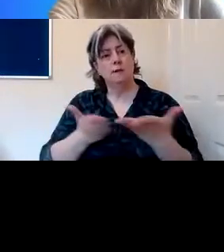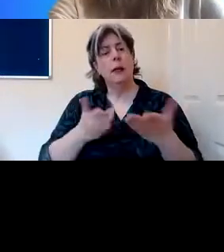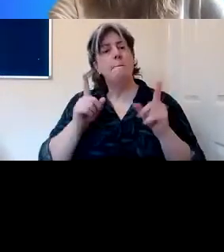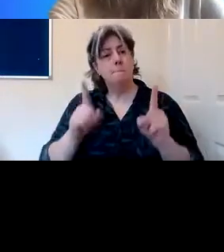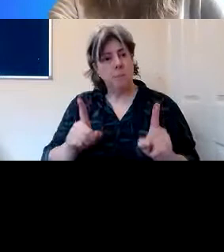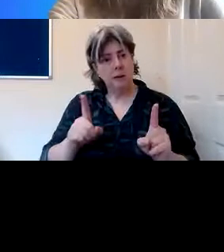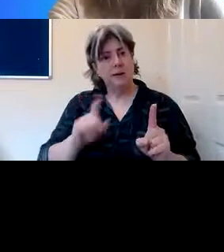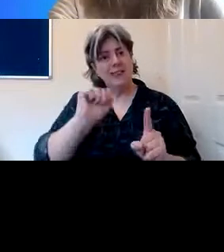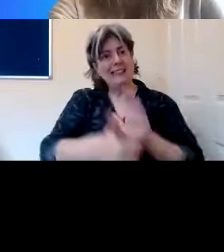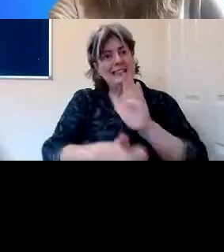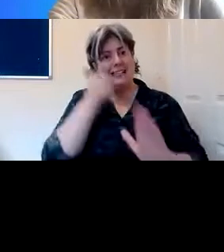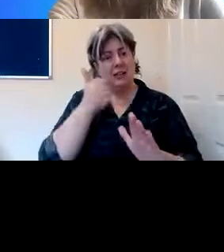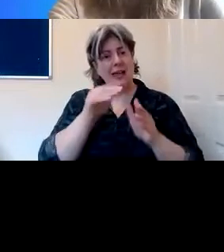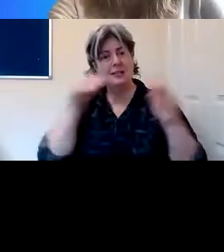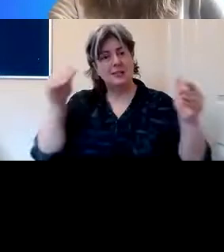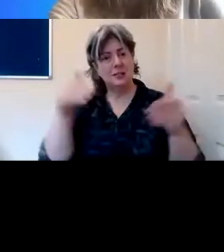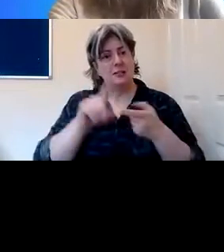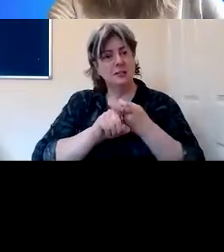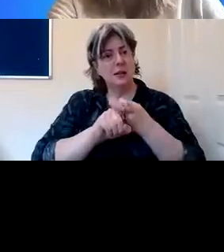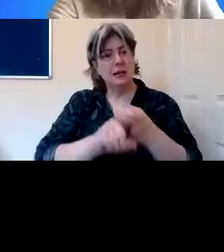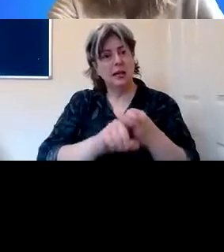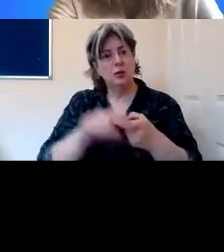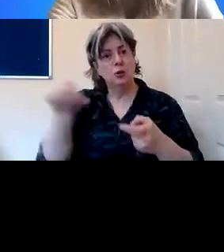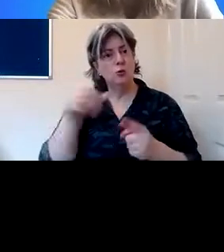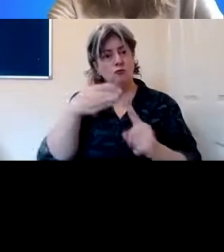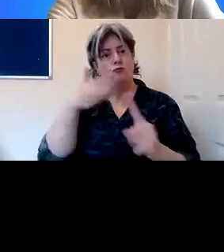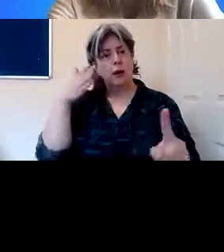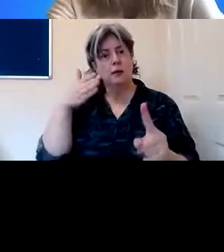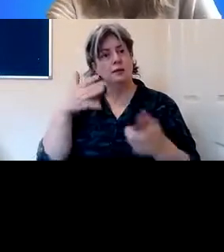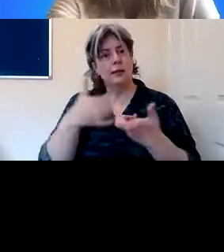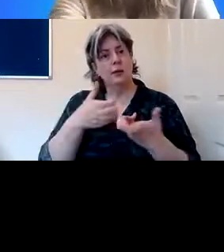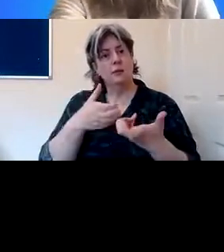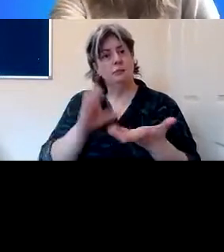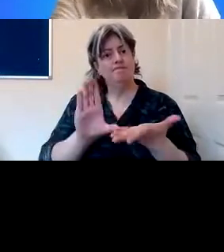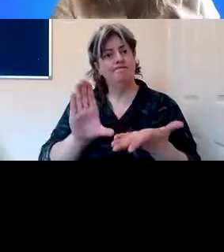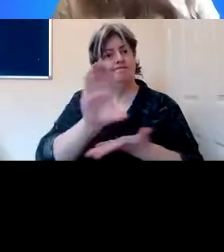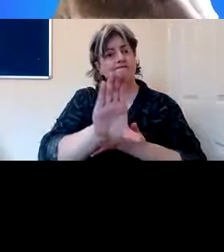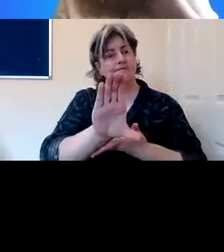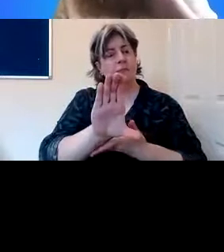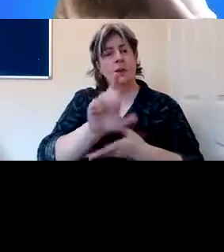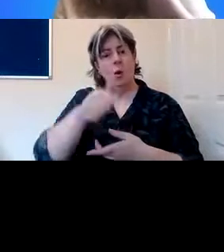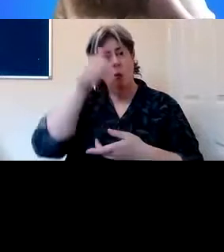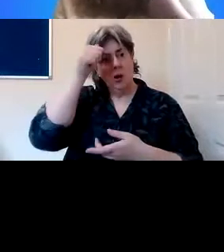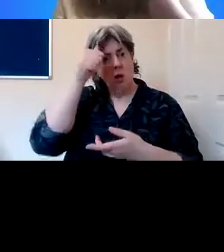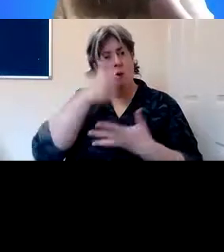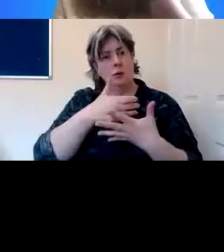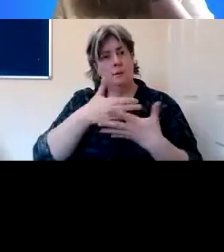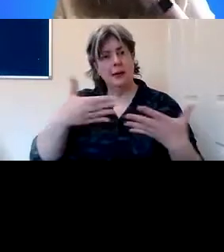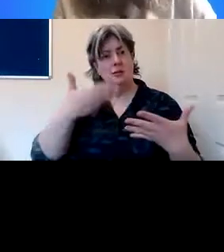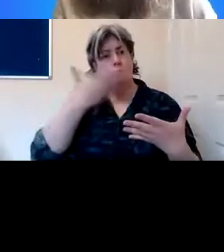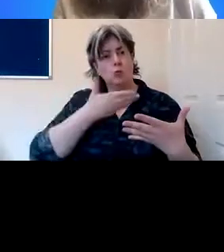is recognised. And we know that in a number of schools, we can't get people to be heads. And there is a